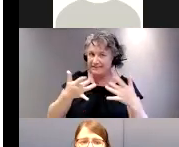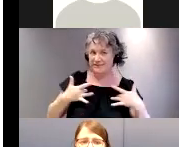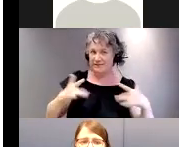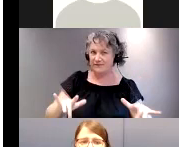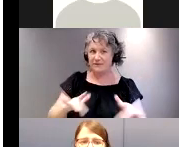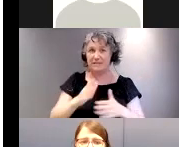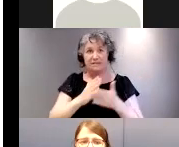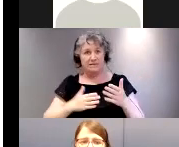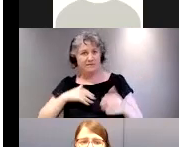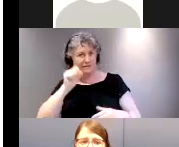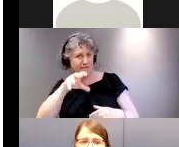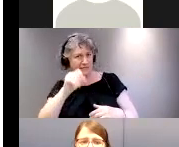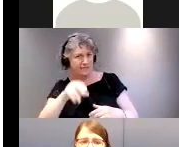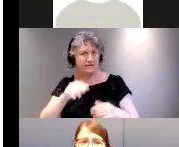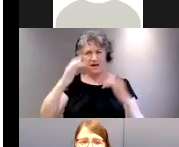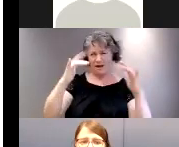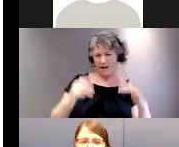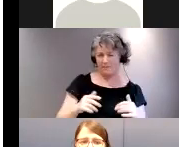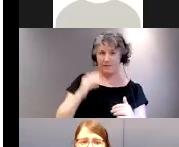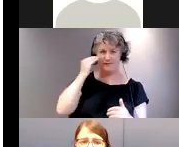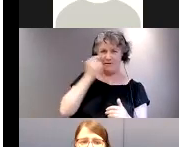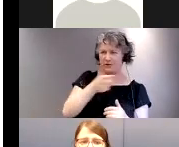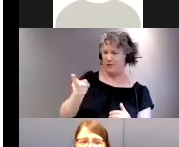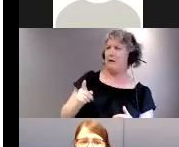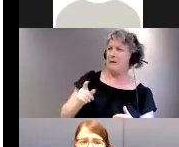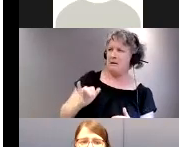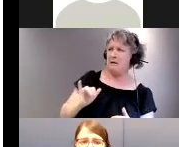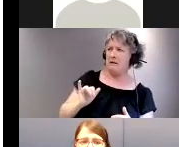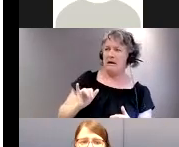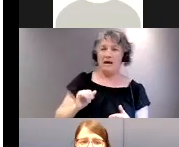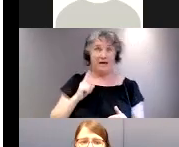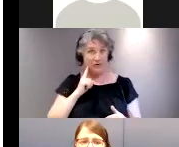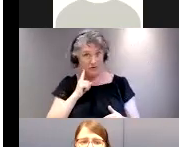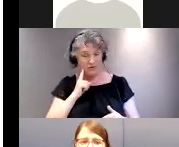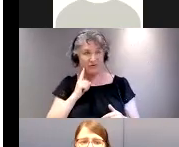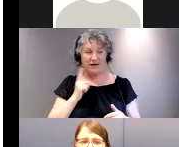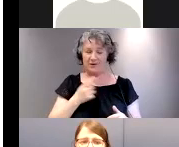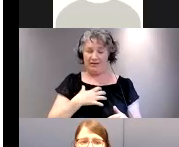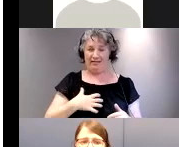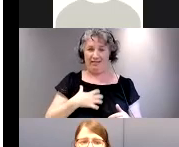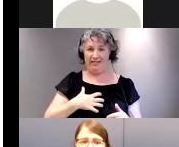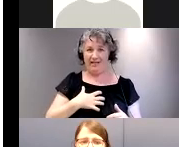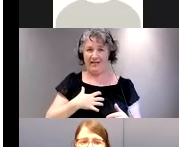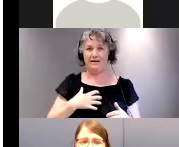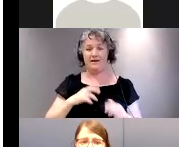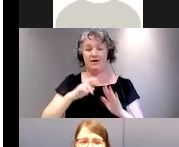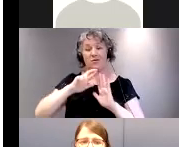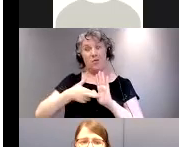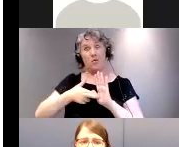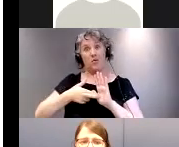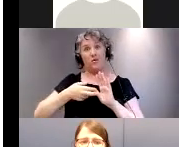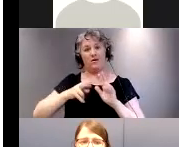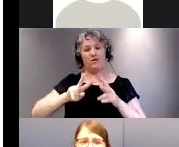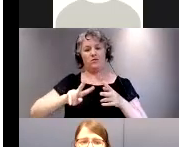go through may sound familiar. So I've heard, and it's one of those things that really kind of gets me, I hear there's now a role reversal, right?